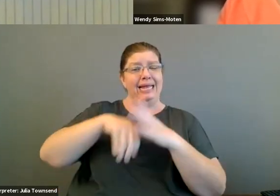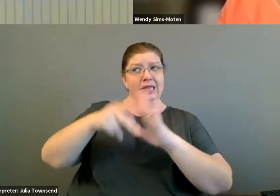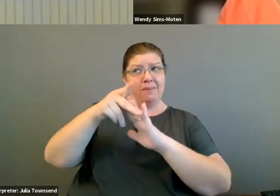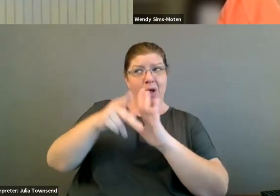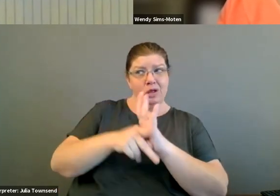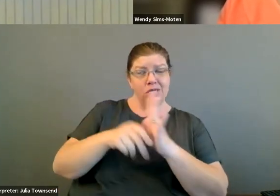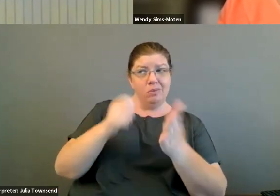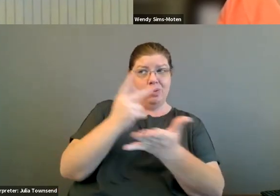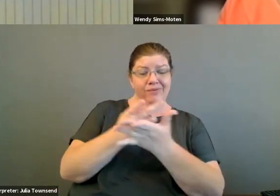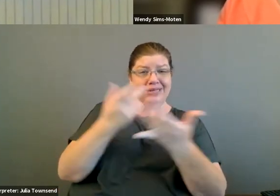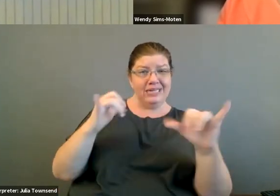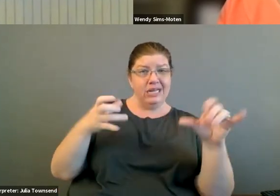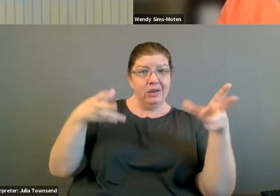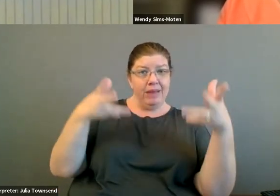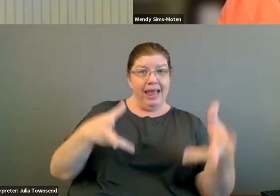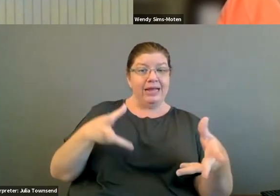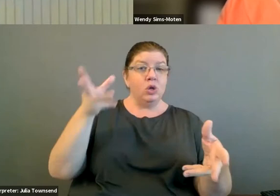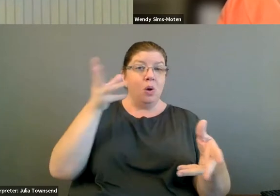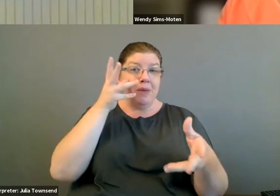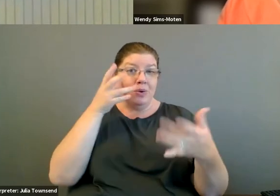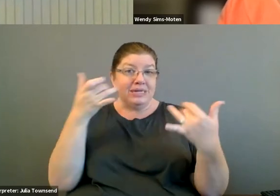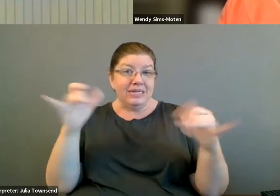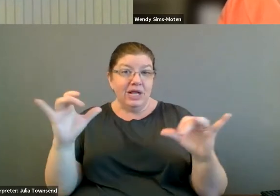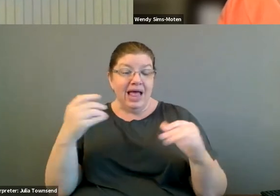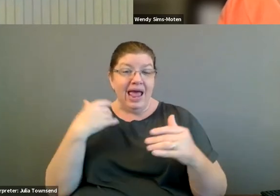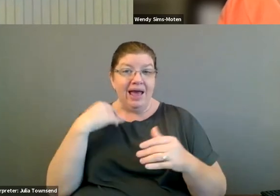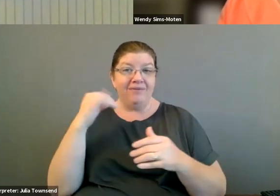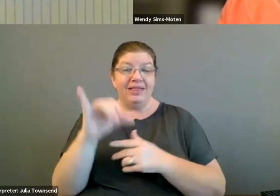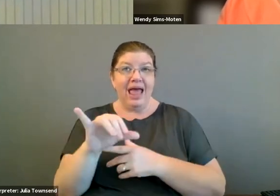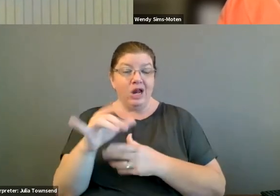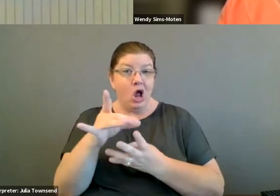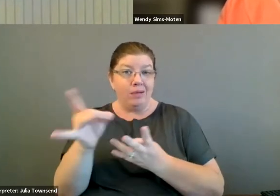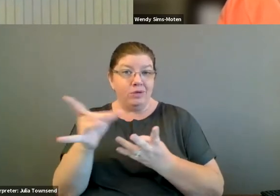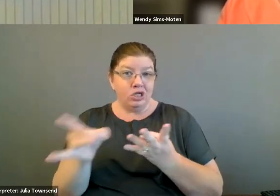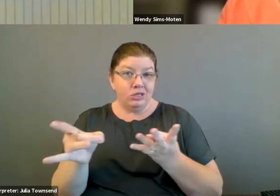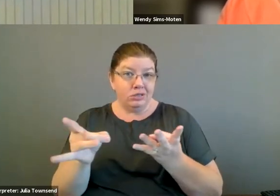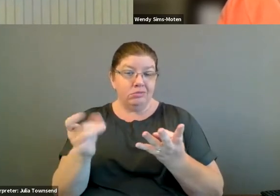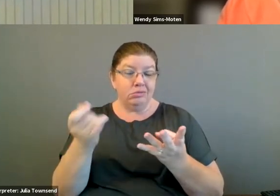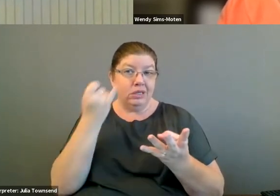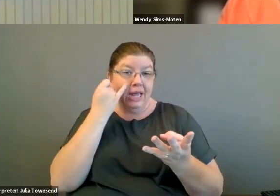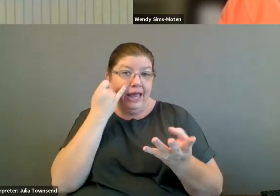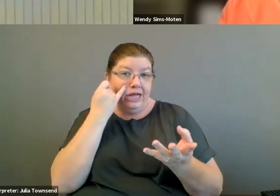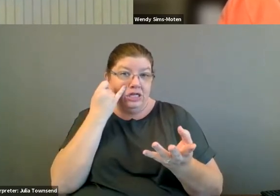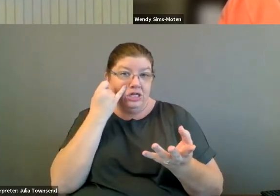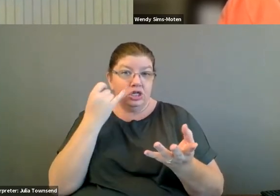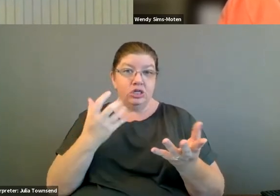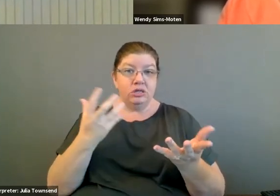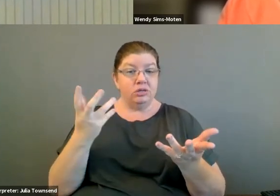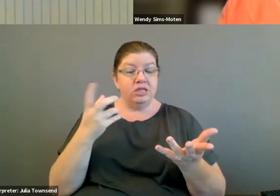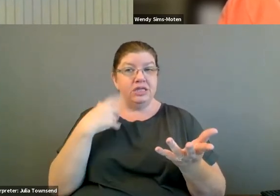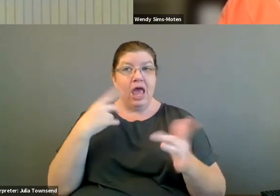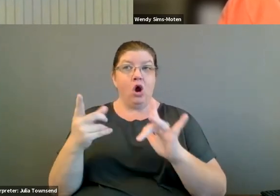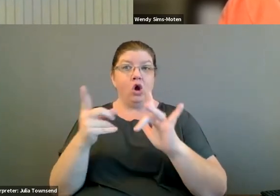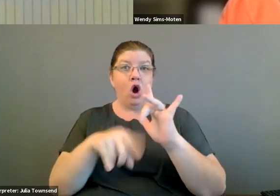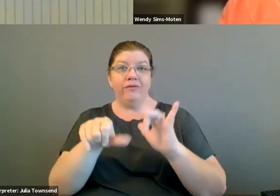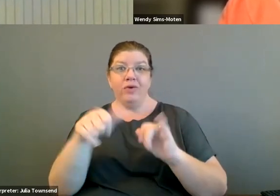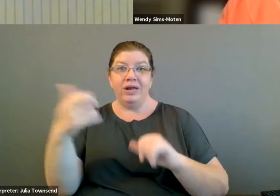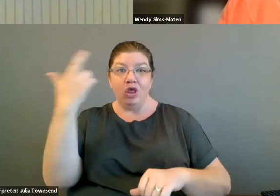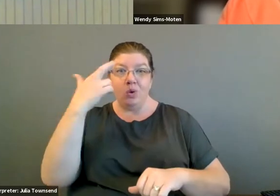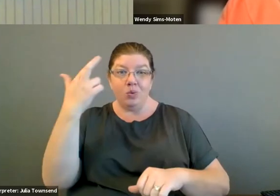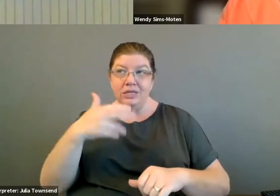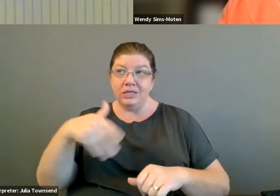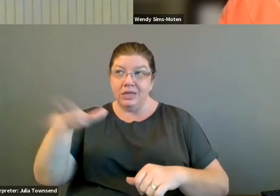still remains, so parents still have that option in case they're gone for another reason and then they want to come back to